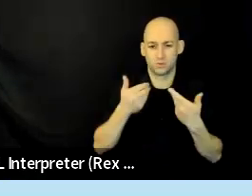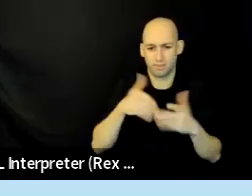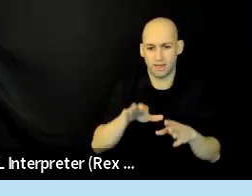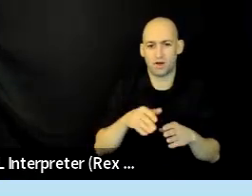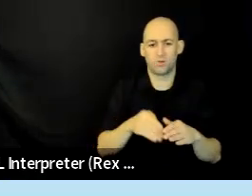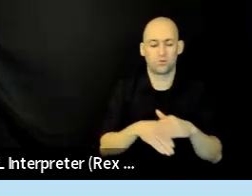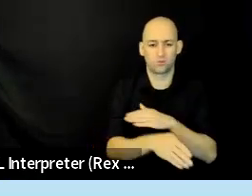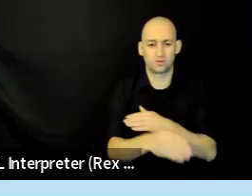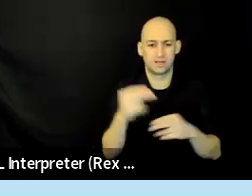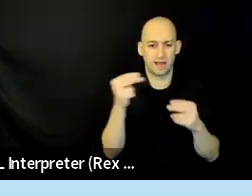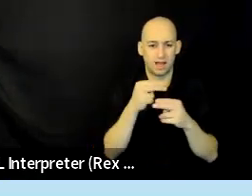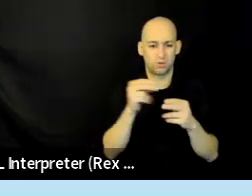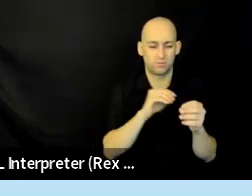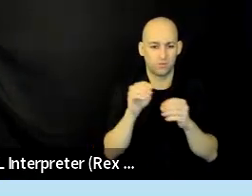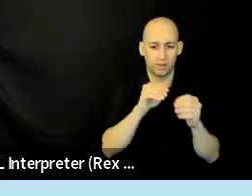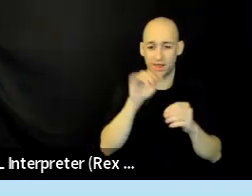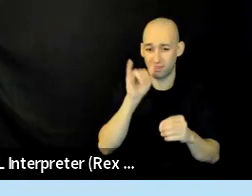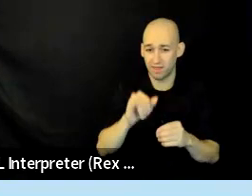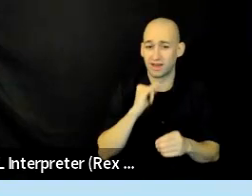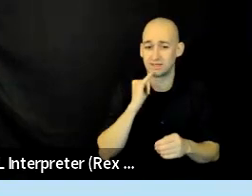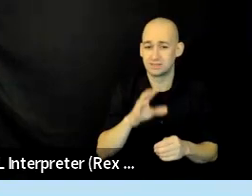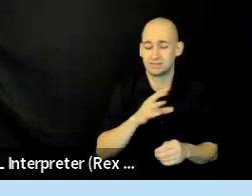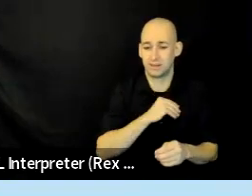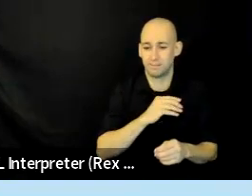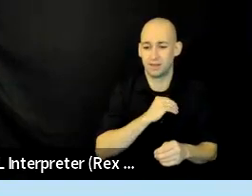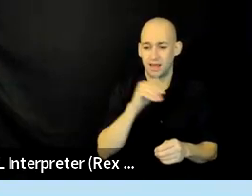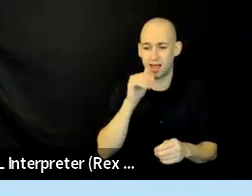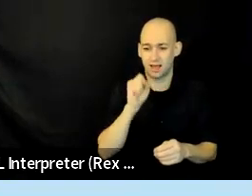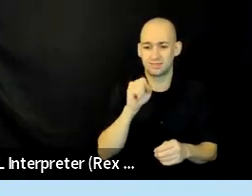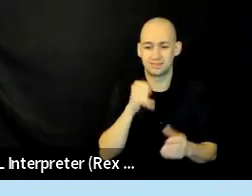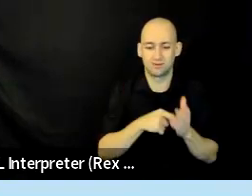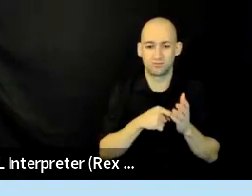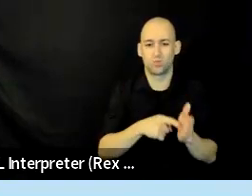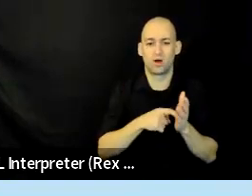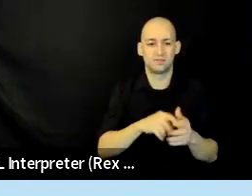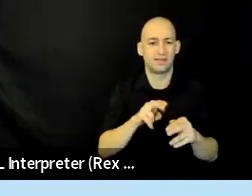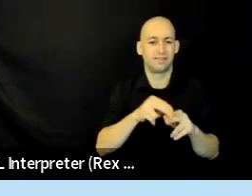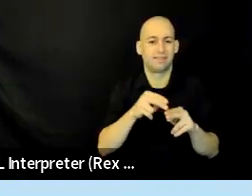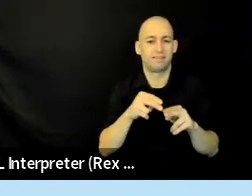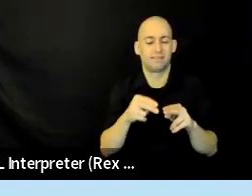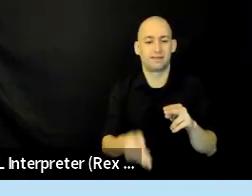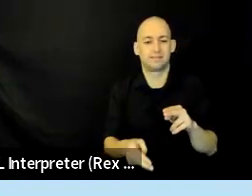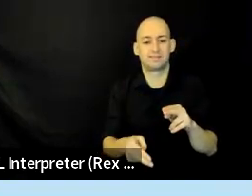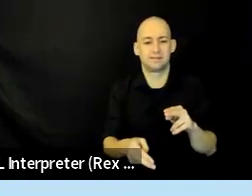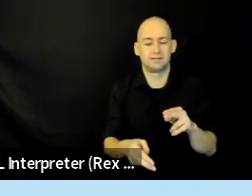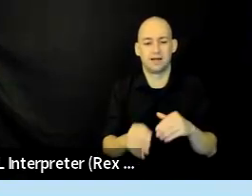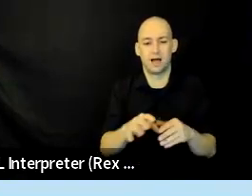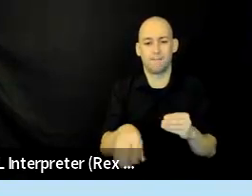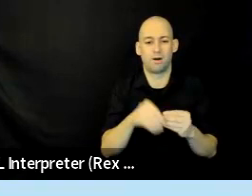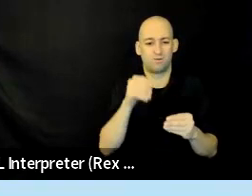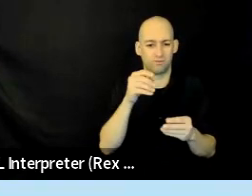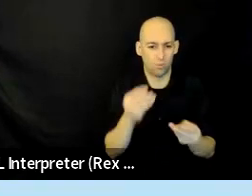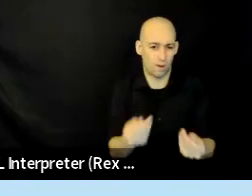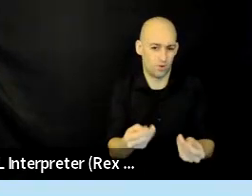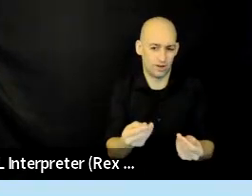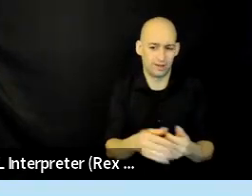movements. This option is accepted as it requires the least amount of property. The easements shown in